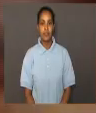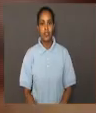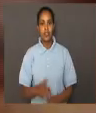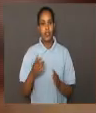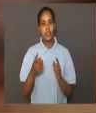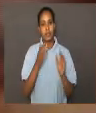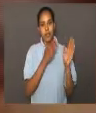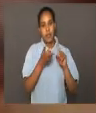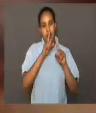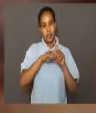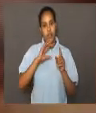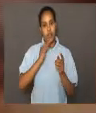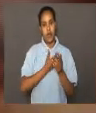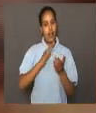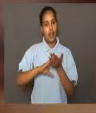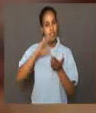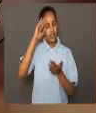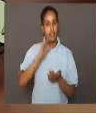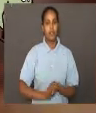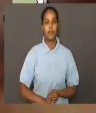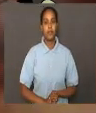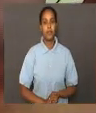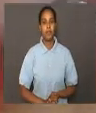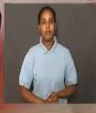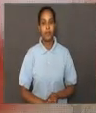Let's get back to our lesson.